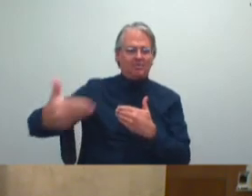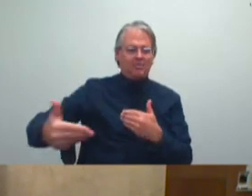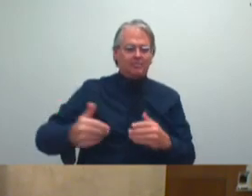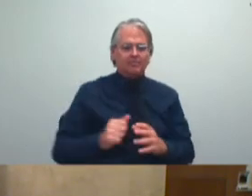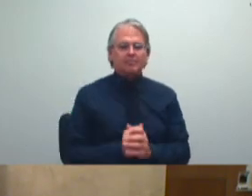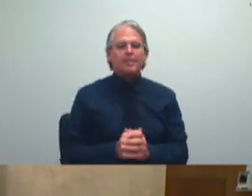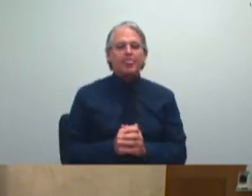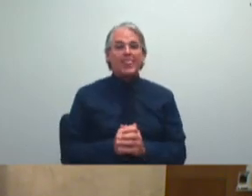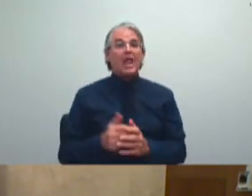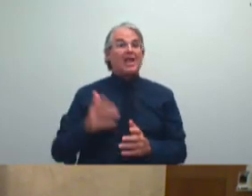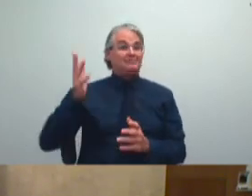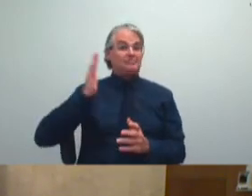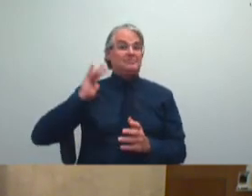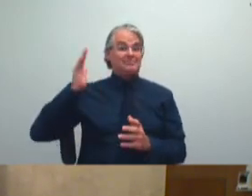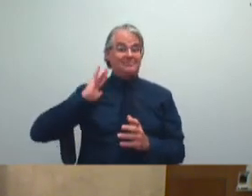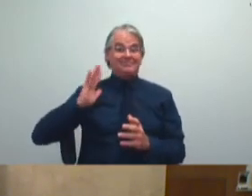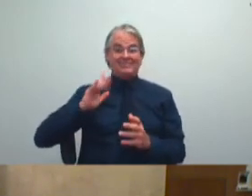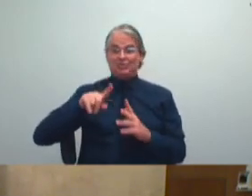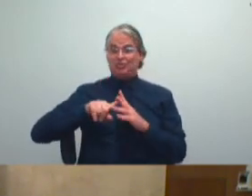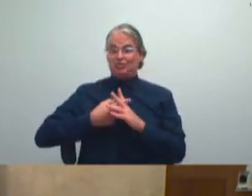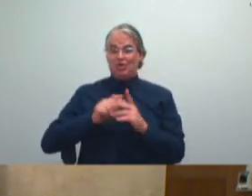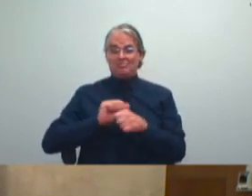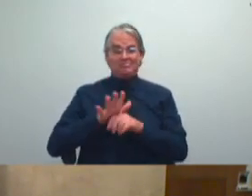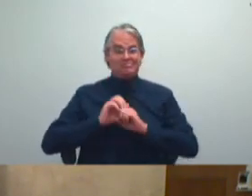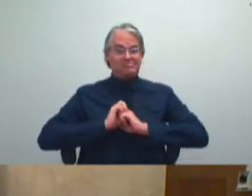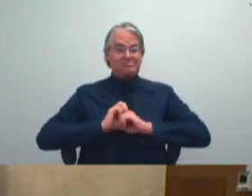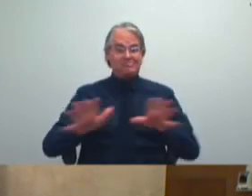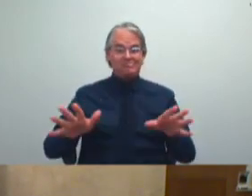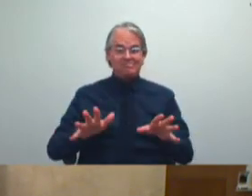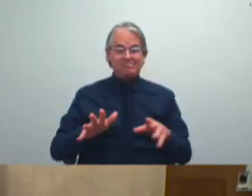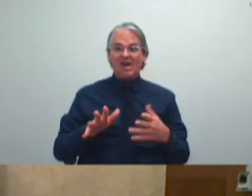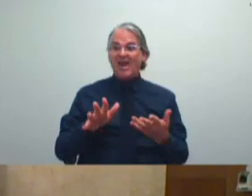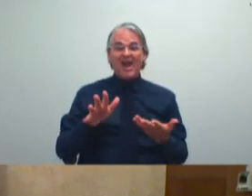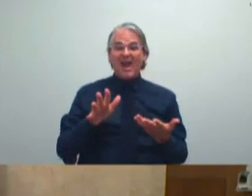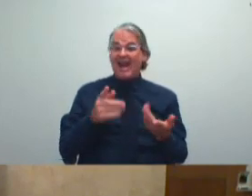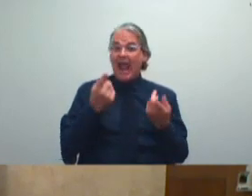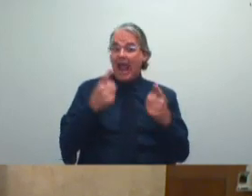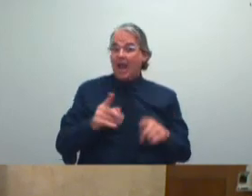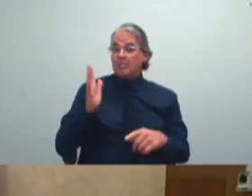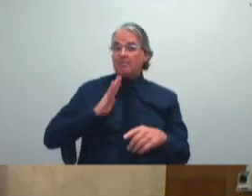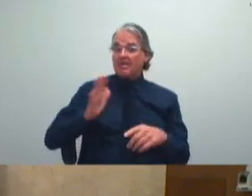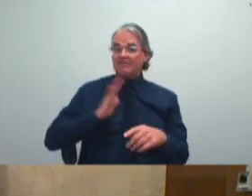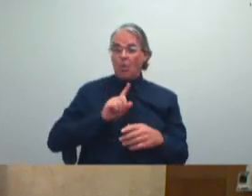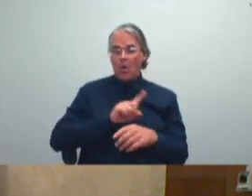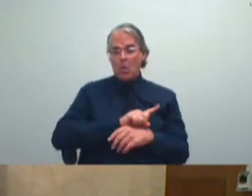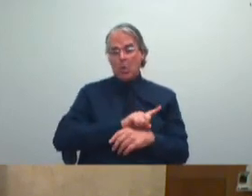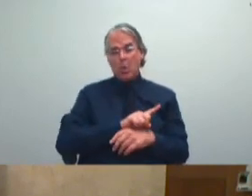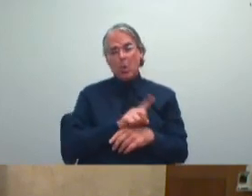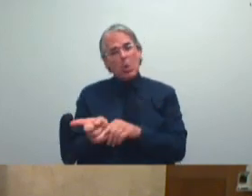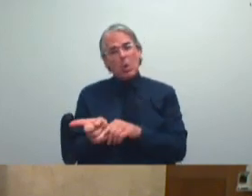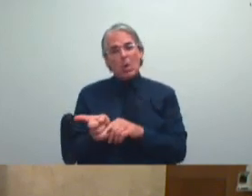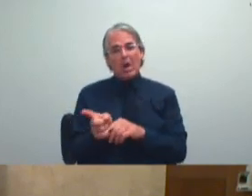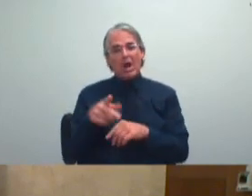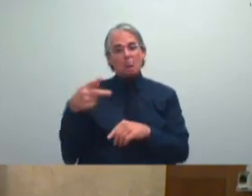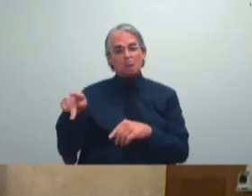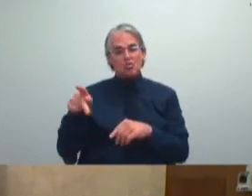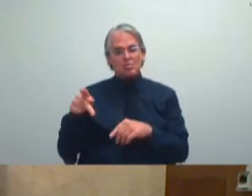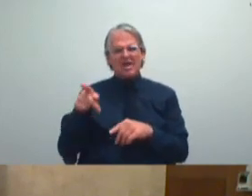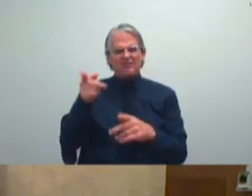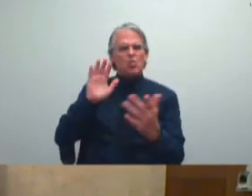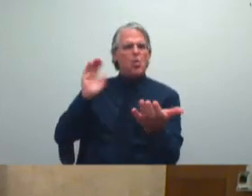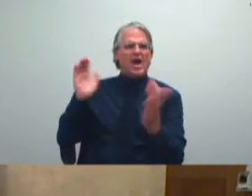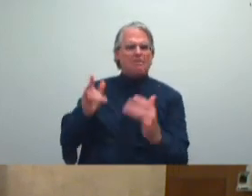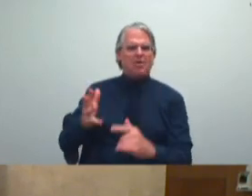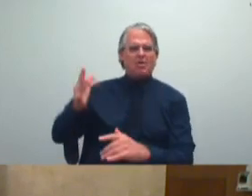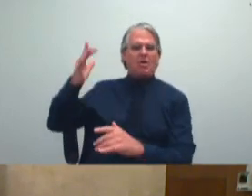shutting down and we were like really starting to spike, was it ever in the purple range, or did you guys not run it back that far to see kind of how